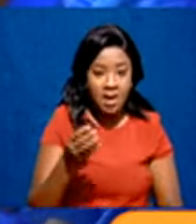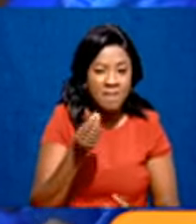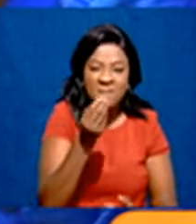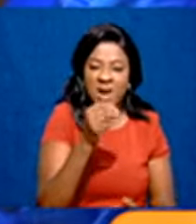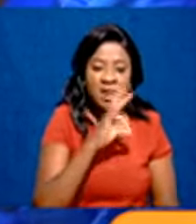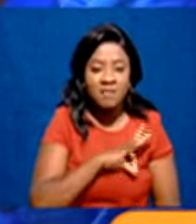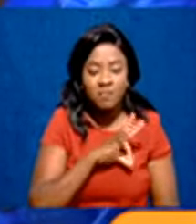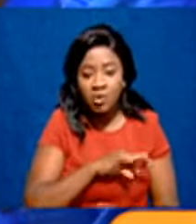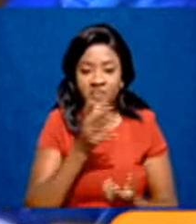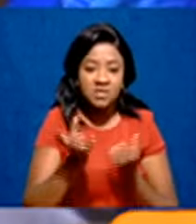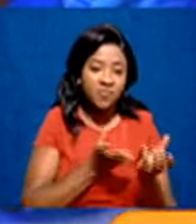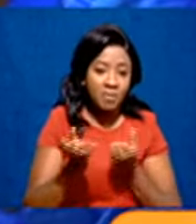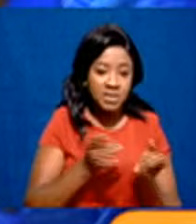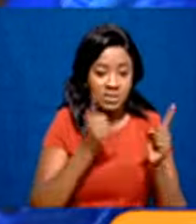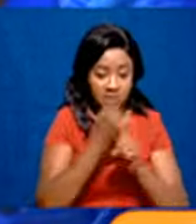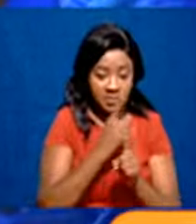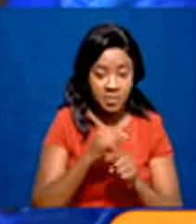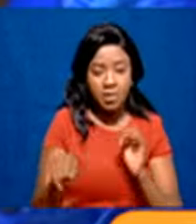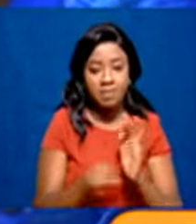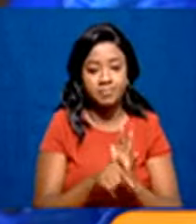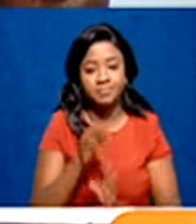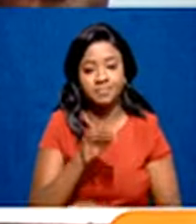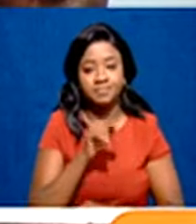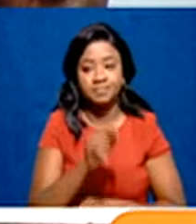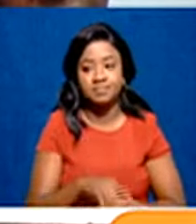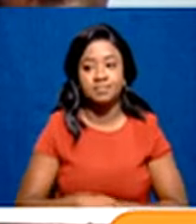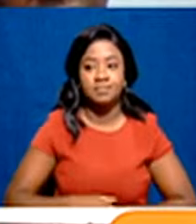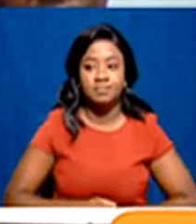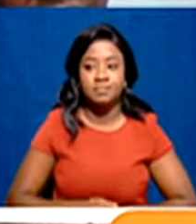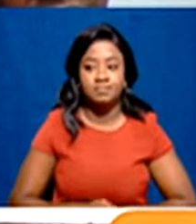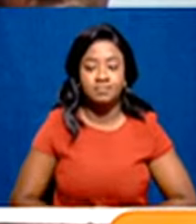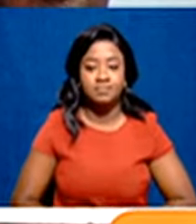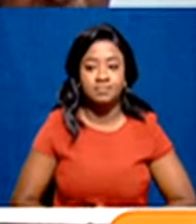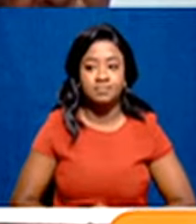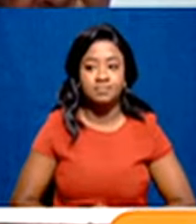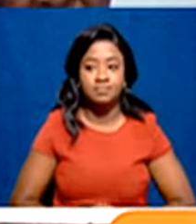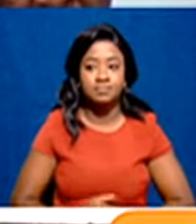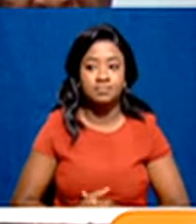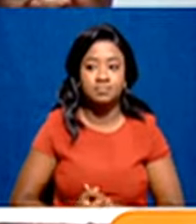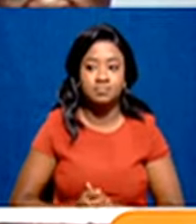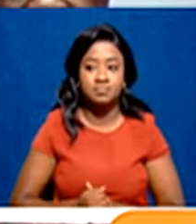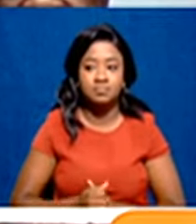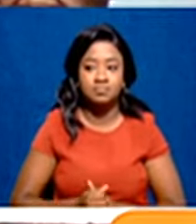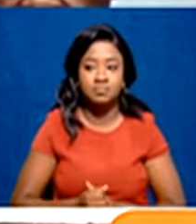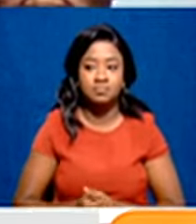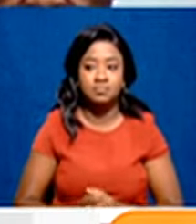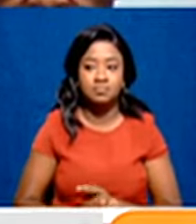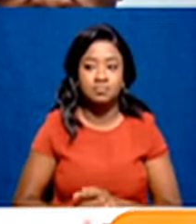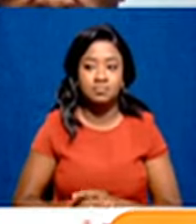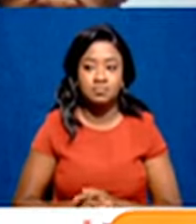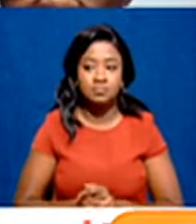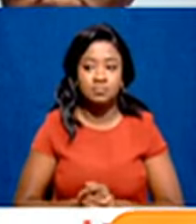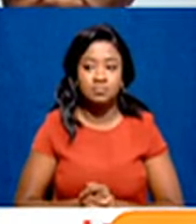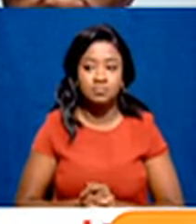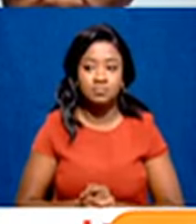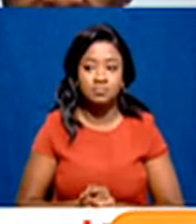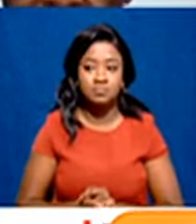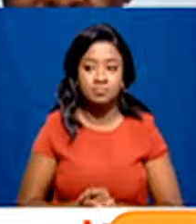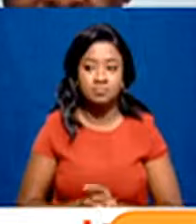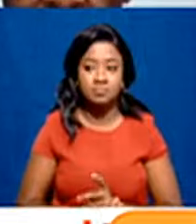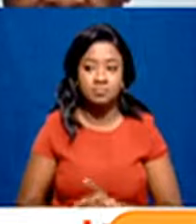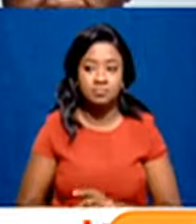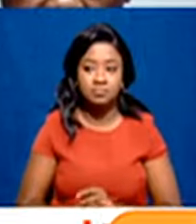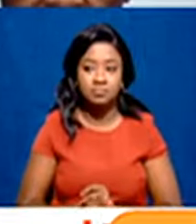as determined by the means testing instrument. For those who will be contributing 300, but that one we are working a